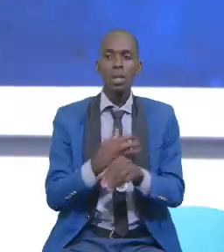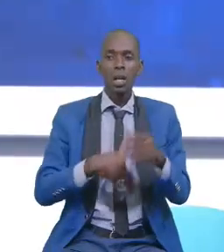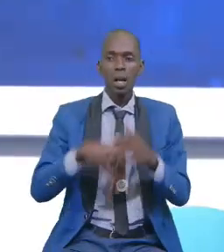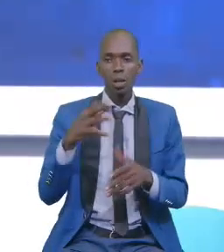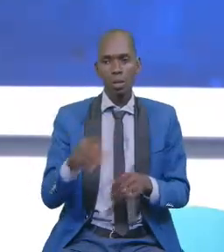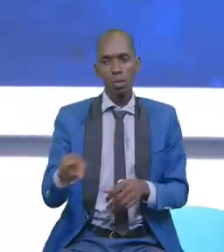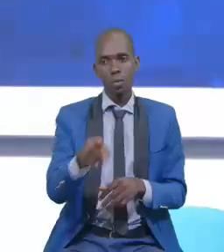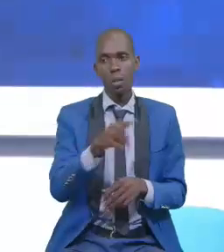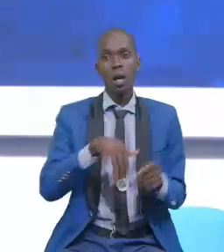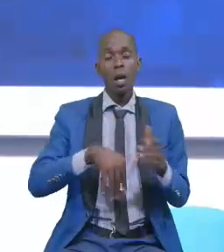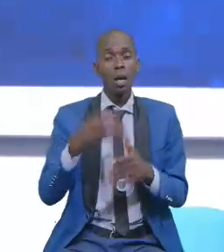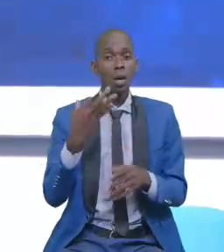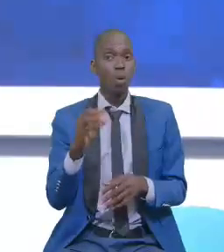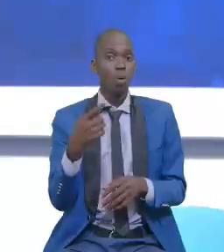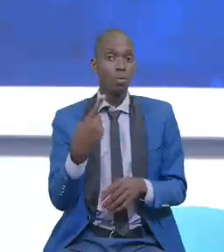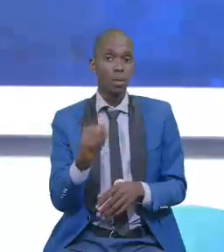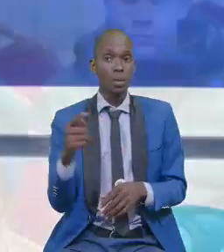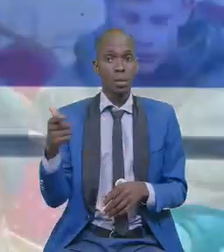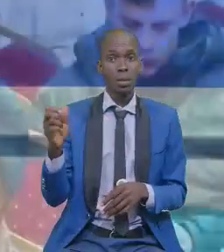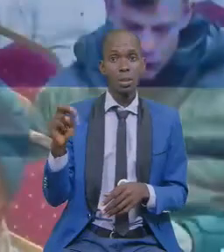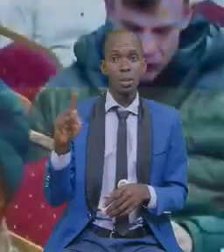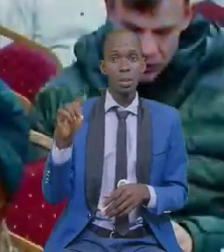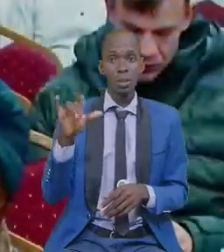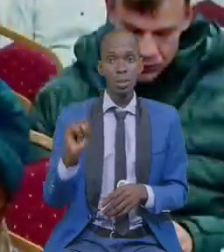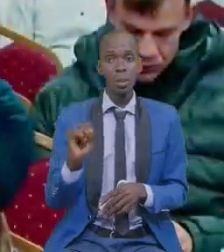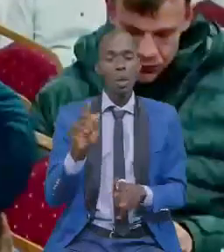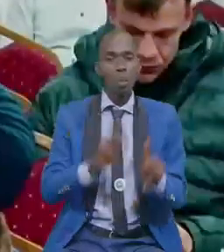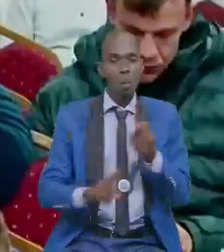out of the Gentiles, a people for his name.